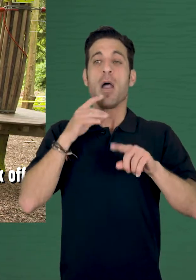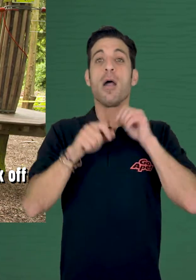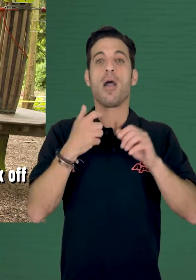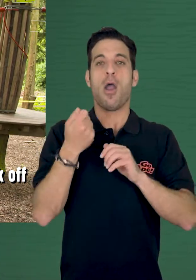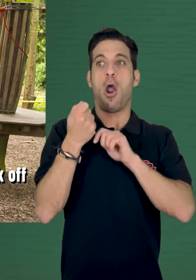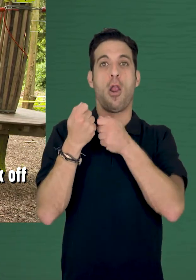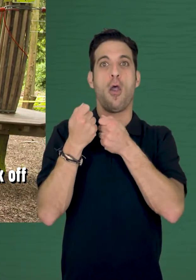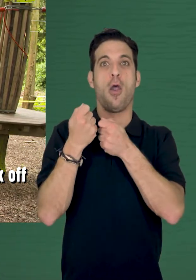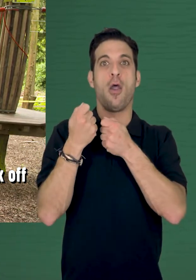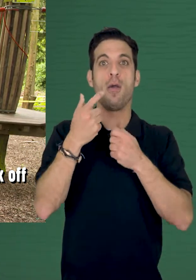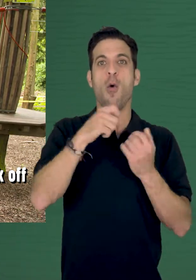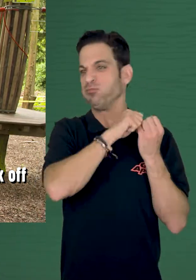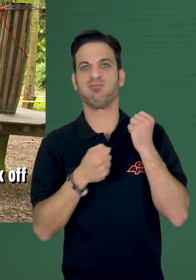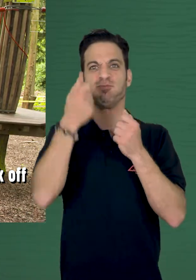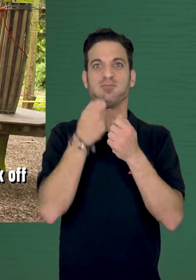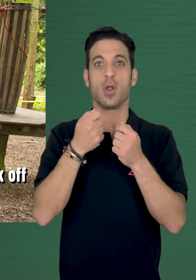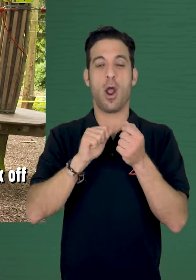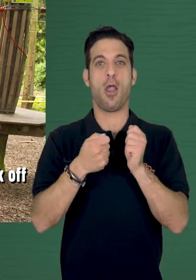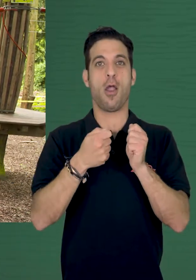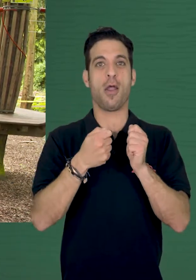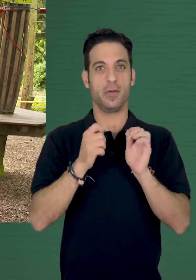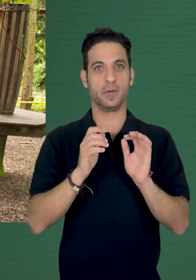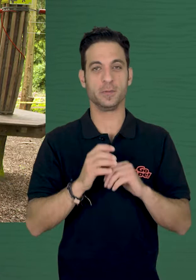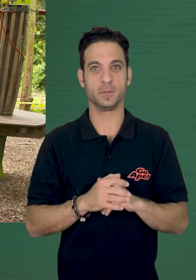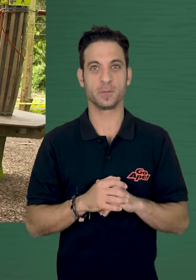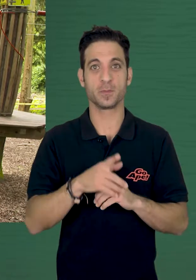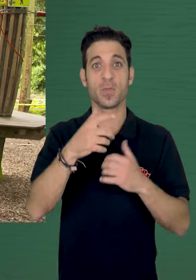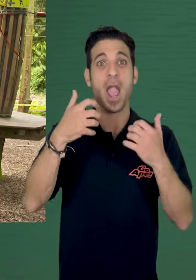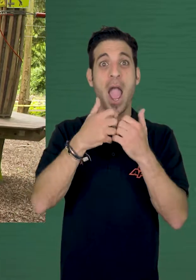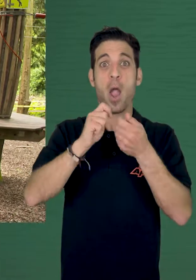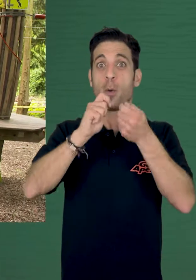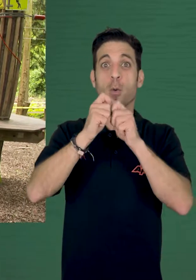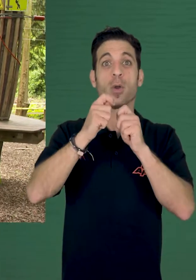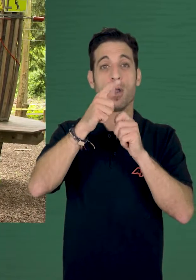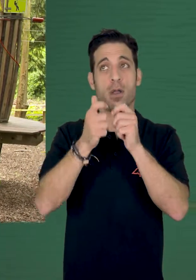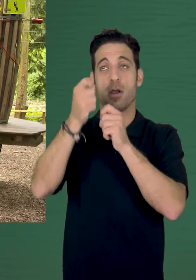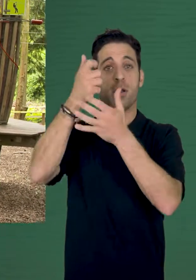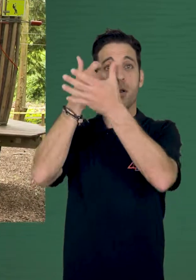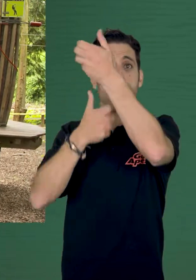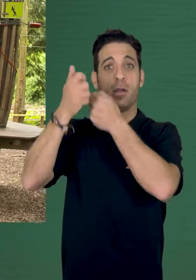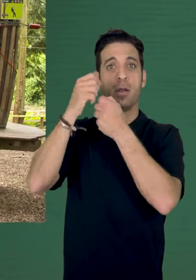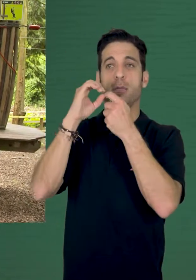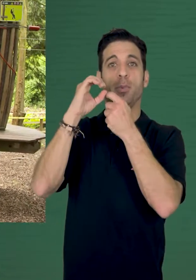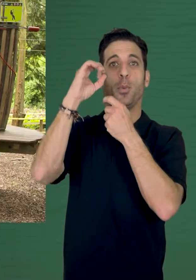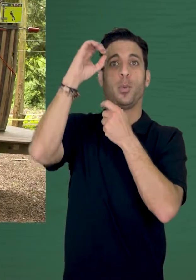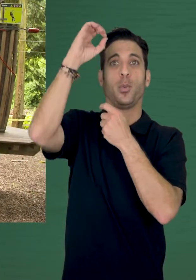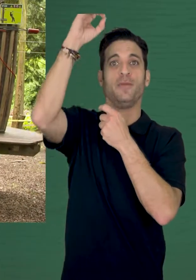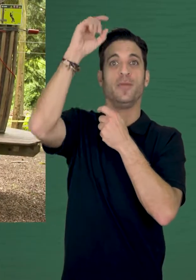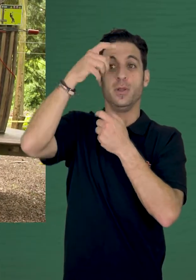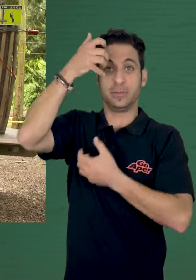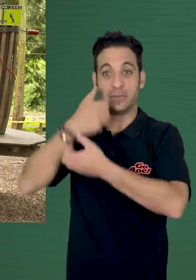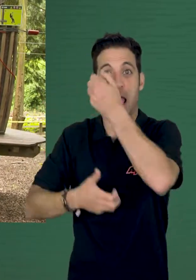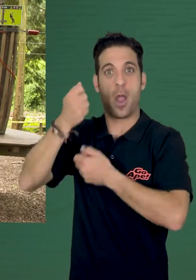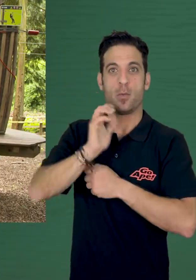up too quickly or pull it down too hard. The way to release the stop falls is by lifting the rope up in the opposite direction.